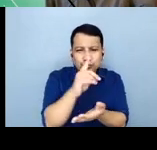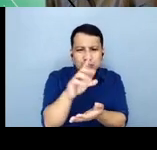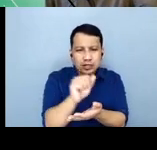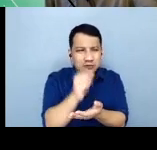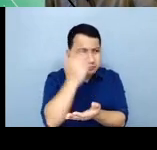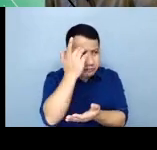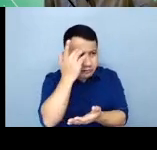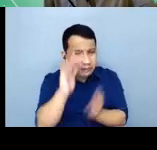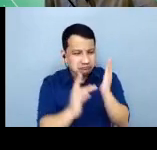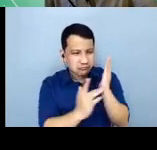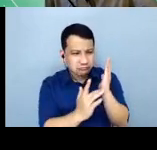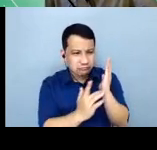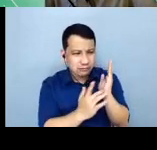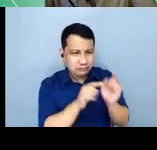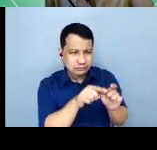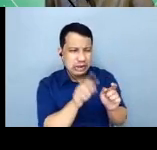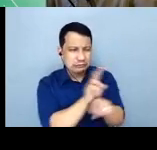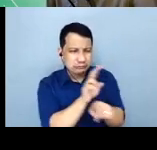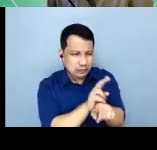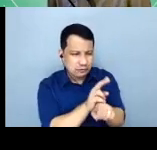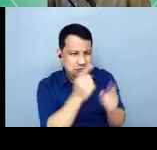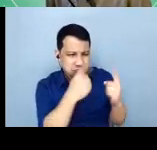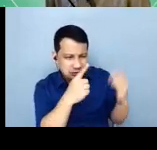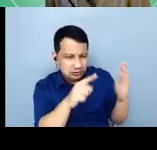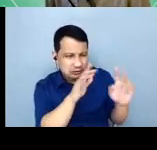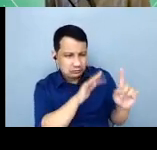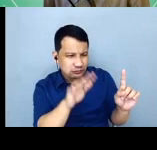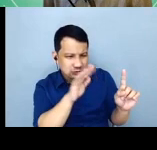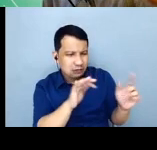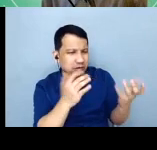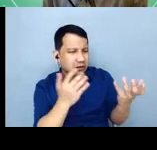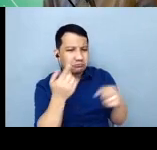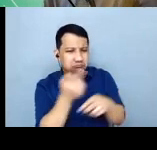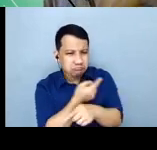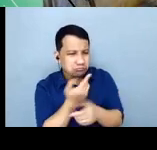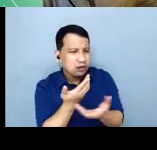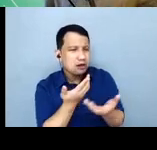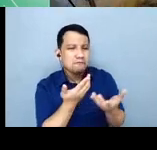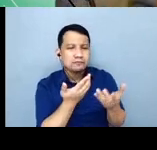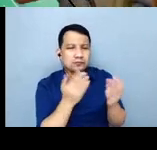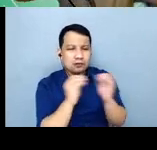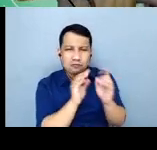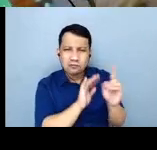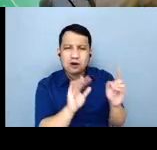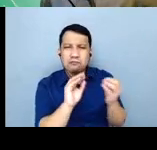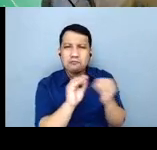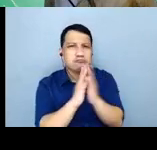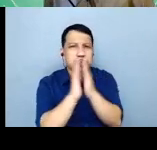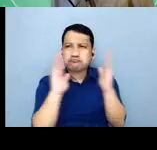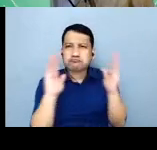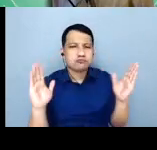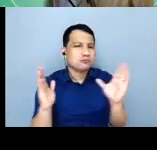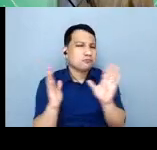actually change and regulate these factories. And that's on a grand scale in terms of like large